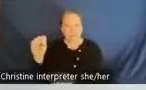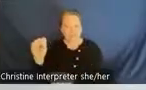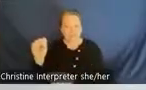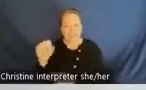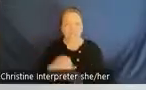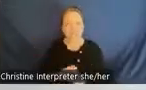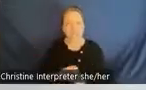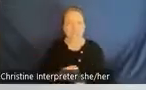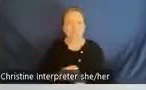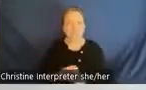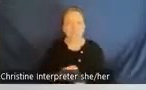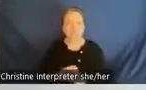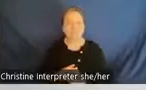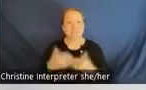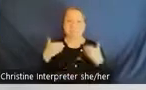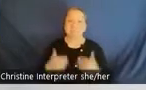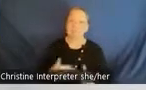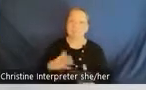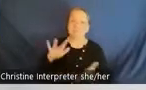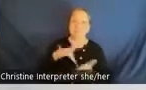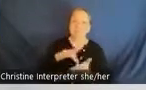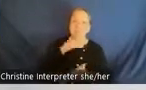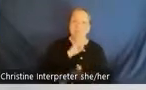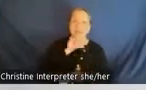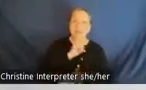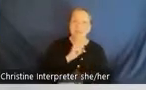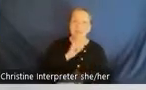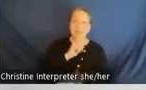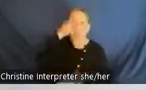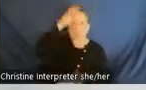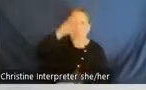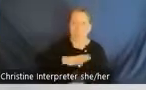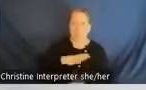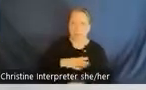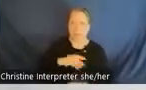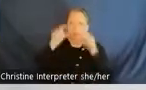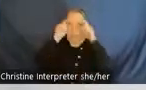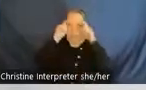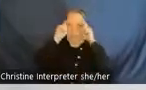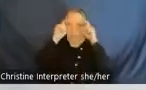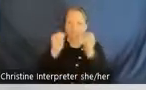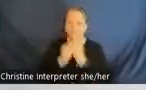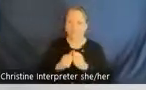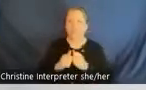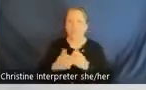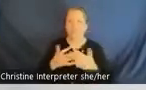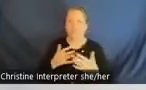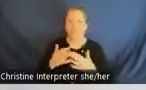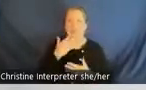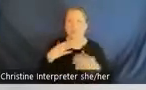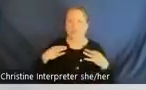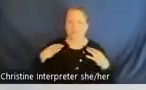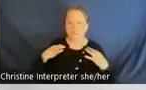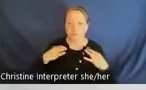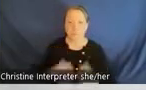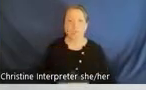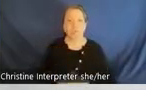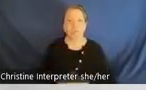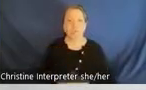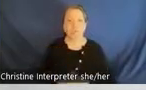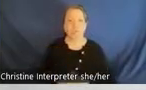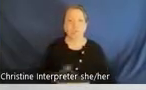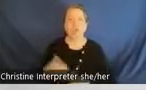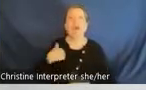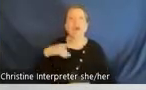I'm a middle-aged male wearing glasses and a gray shirt, and I have a traumatic